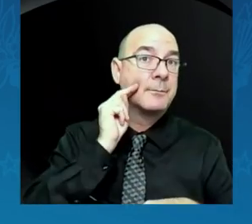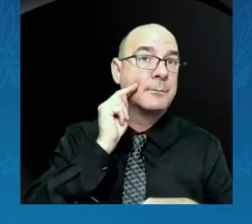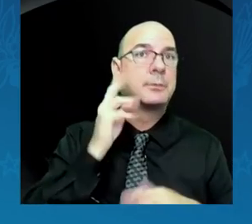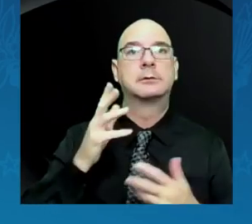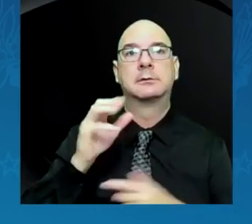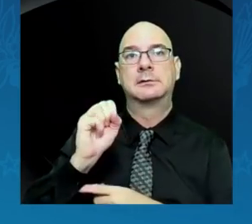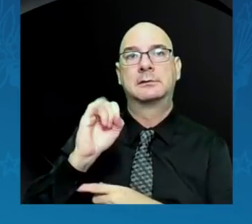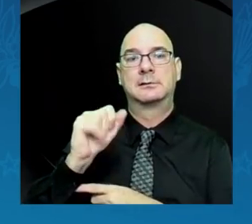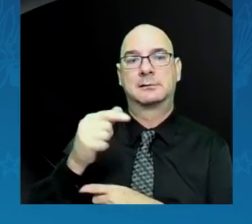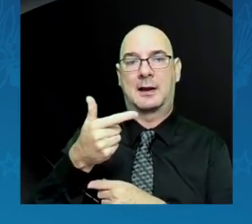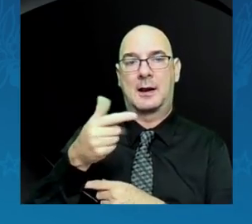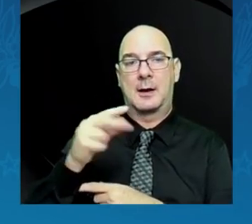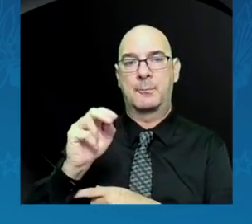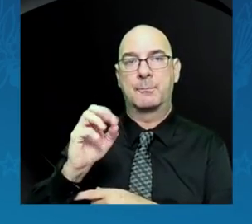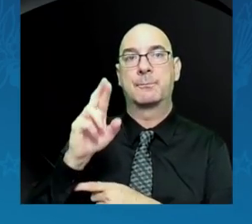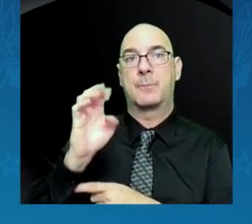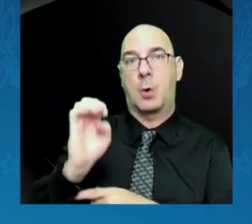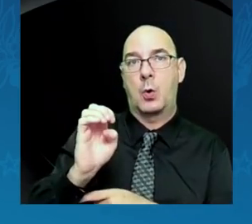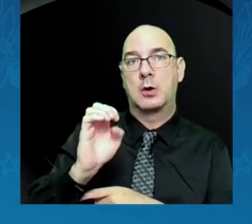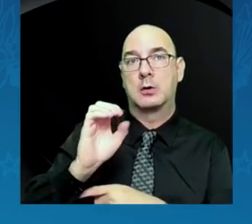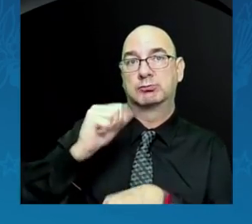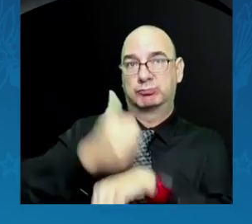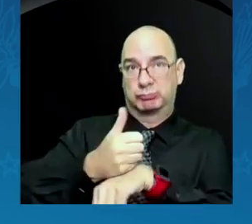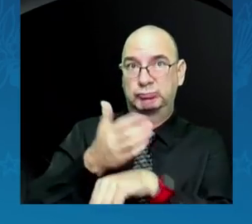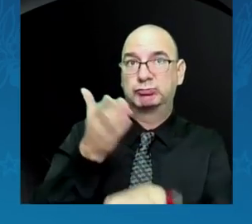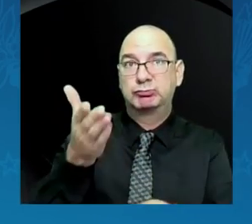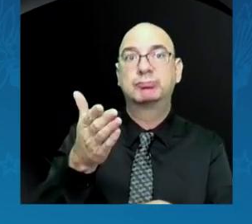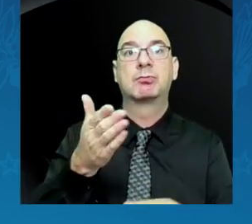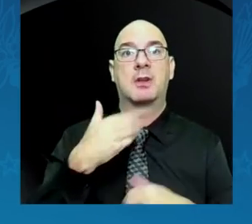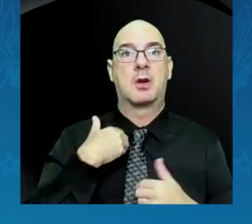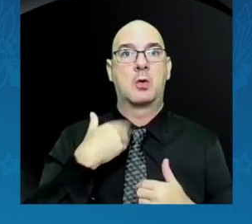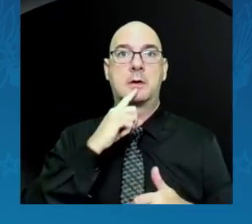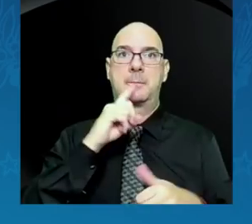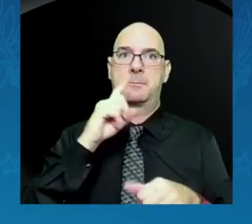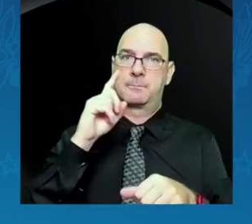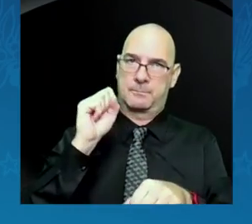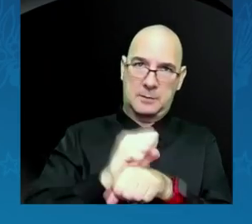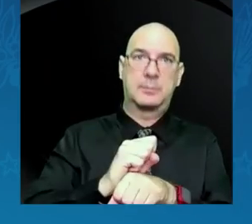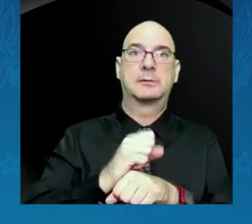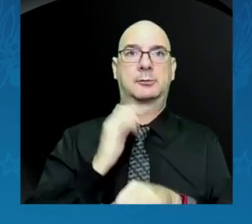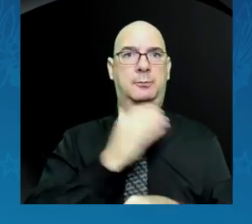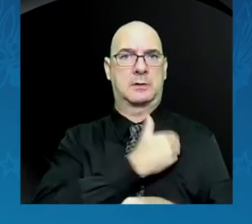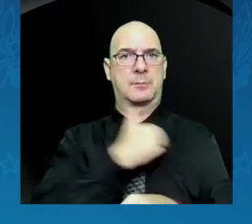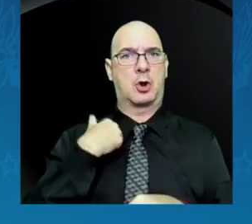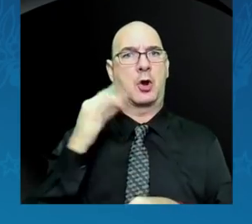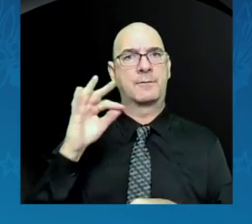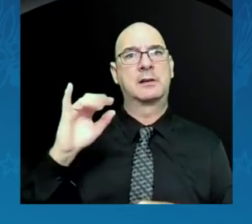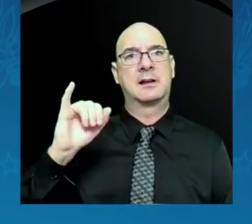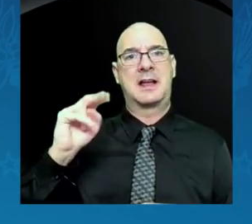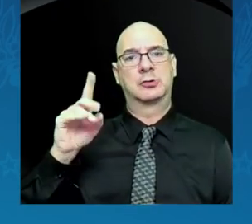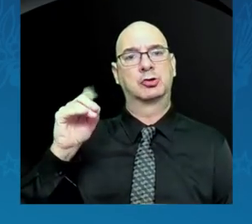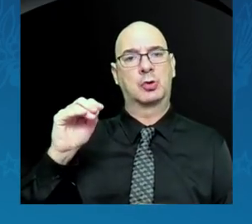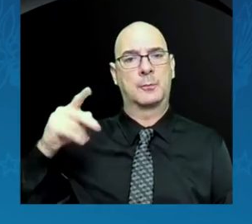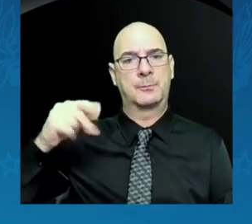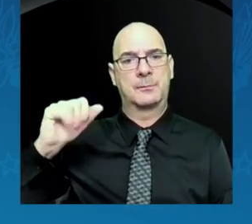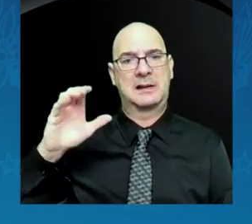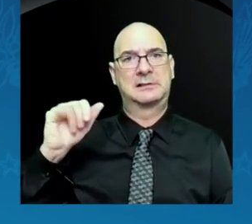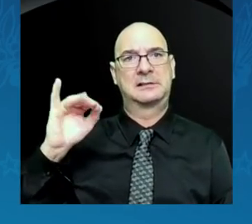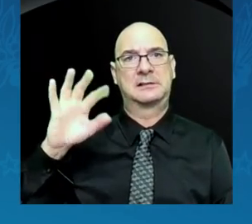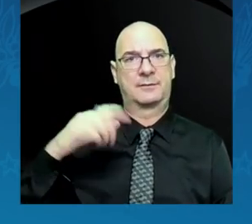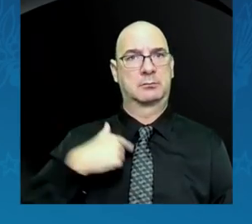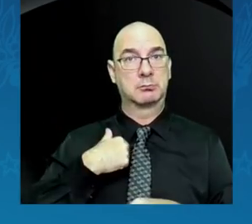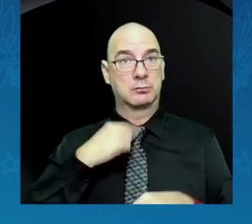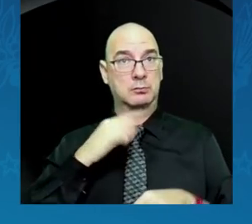enduring commitment that the United States has as a member of the Indo-Pacific to our friends and our partners in that region. One